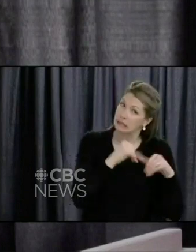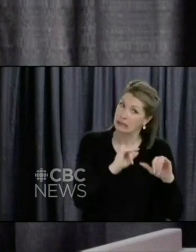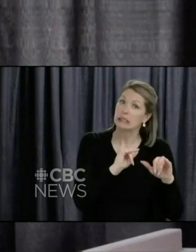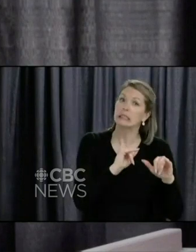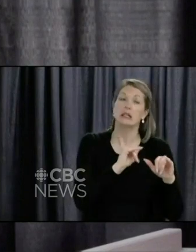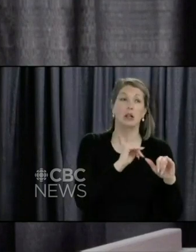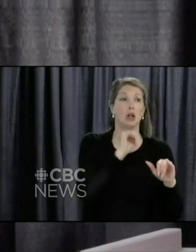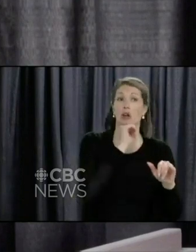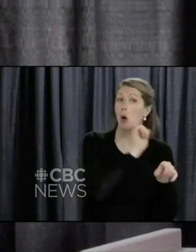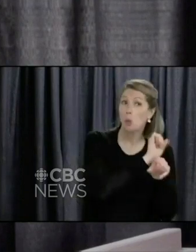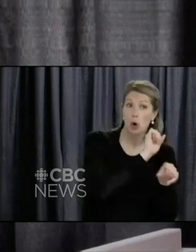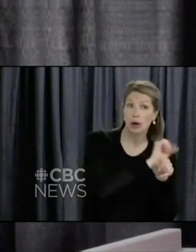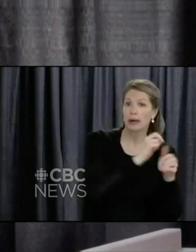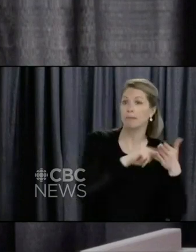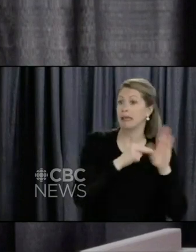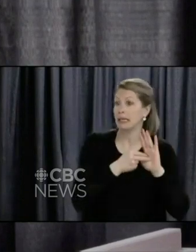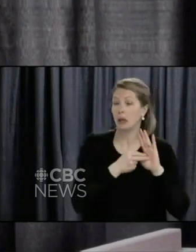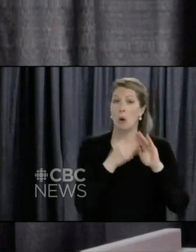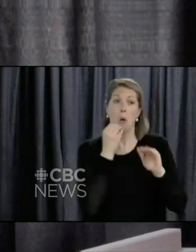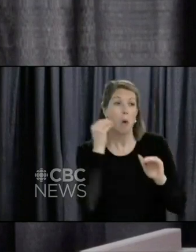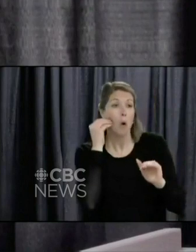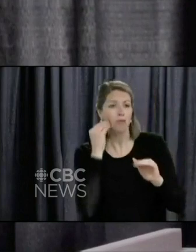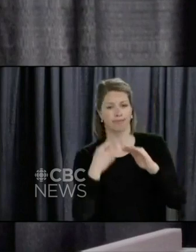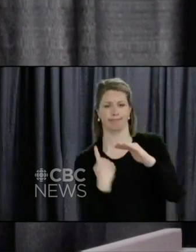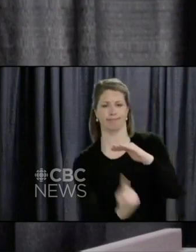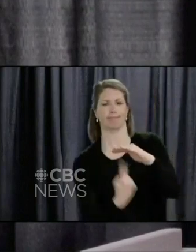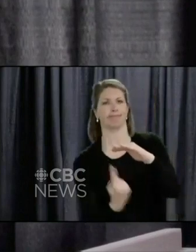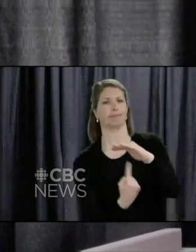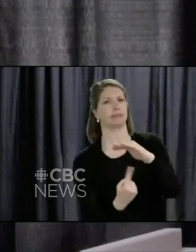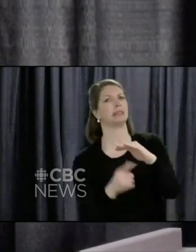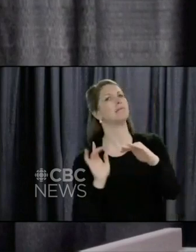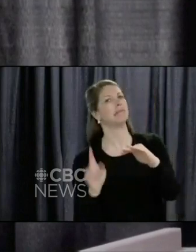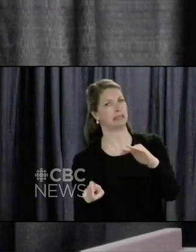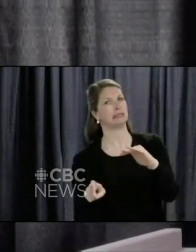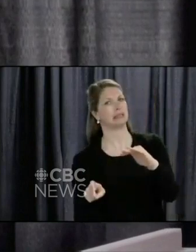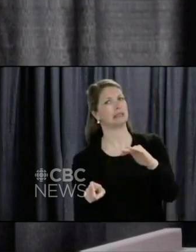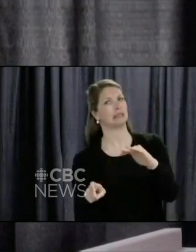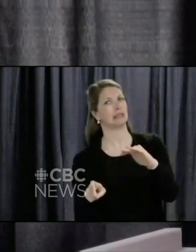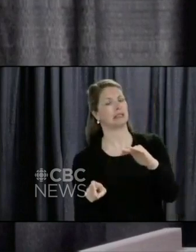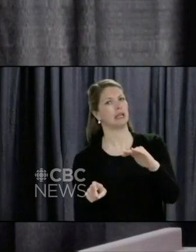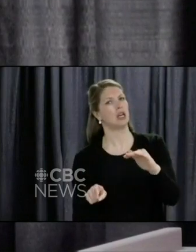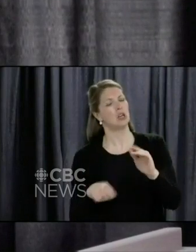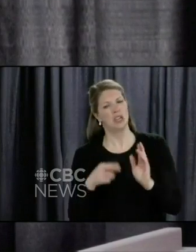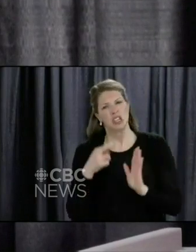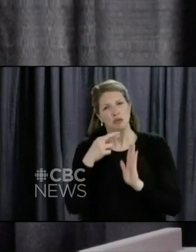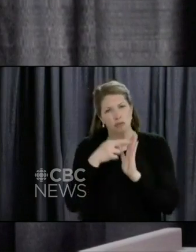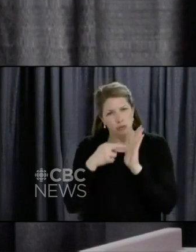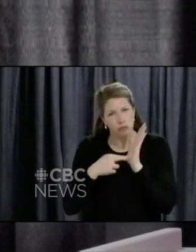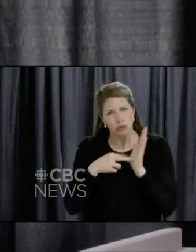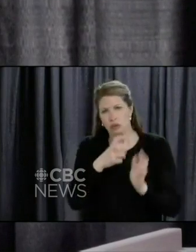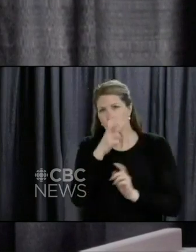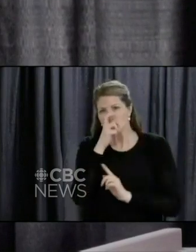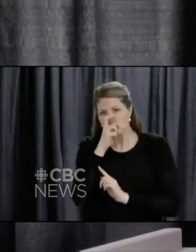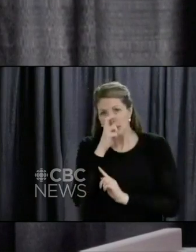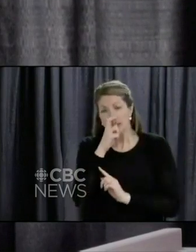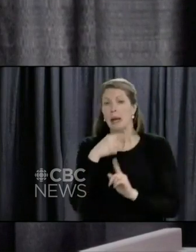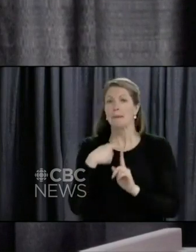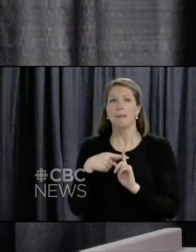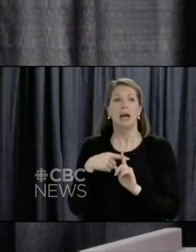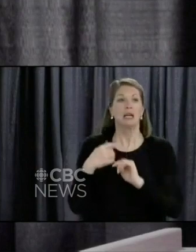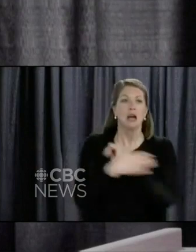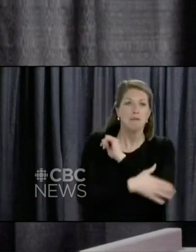work. For information related to exemptions and guidelines on developing self-isolation plans for out-of-province and temporary foreign